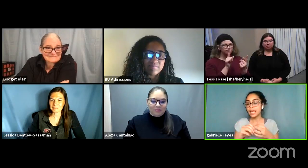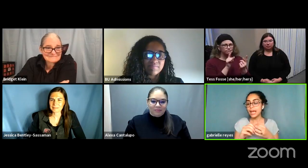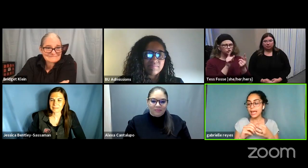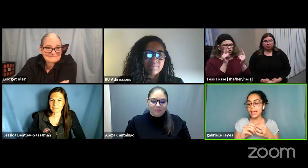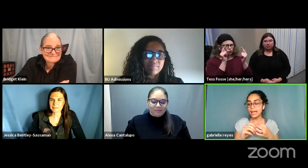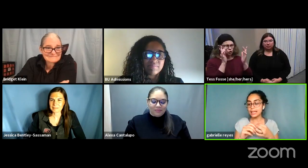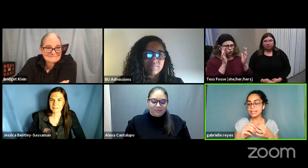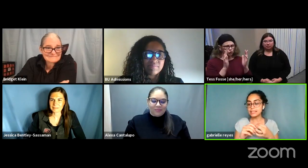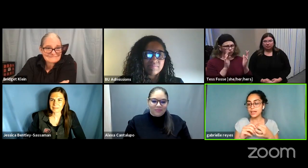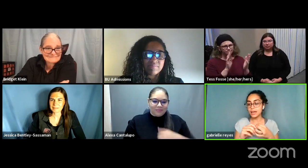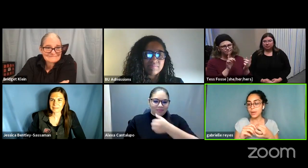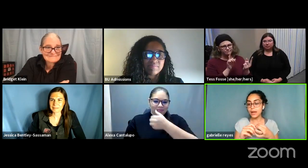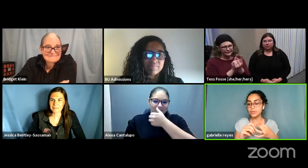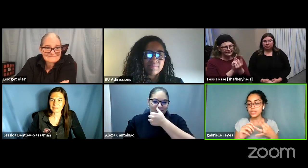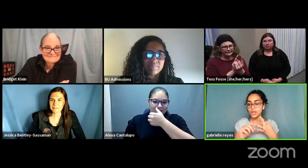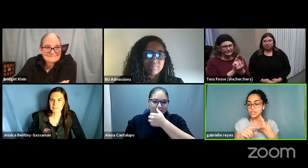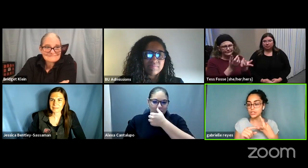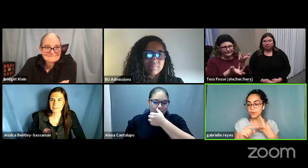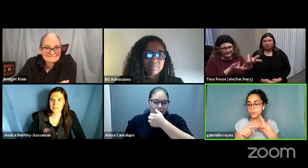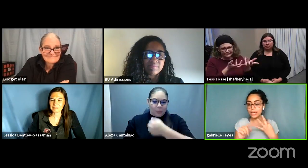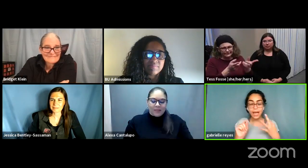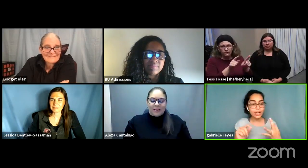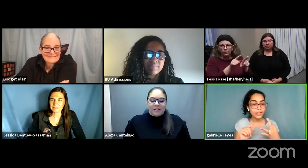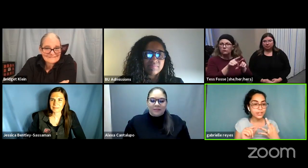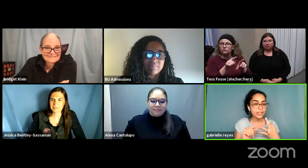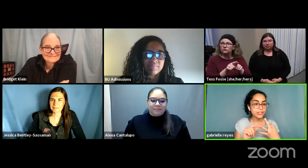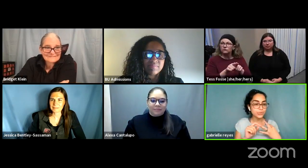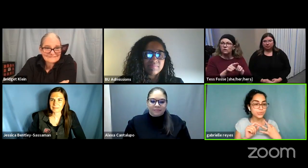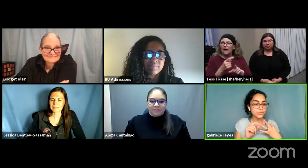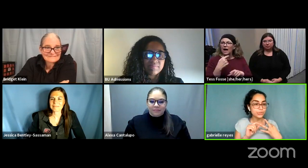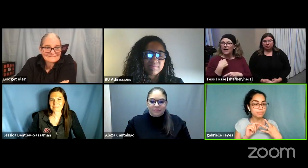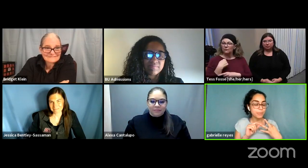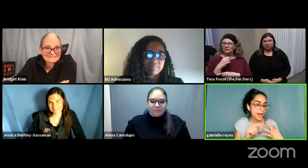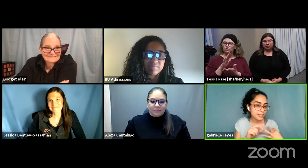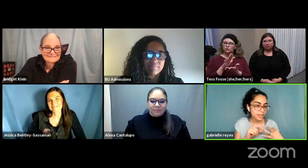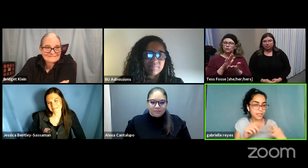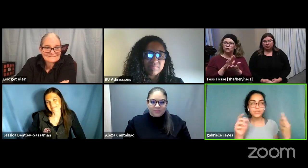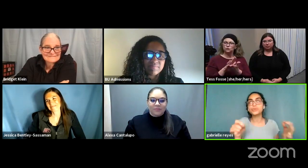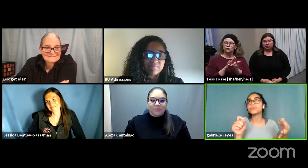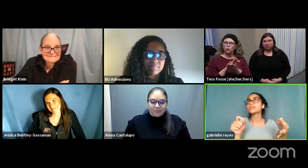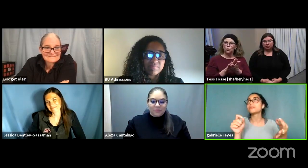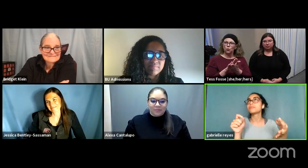tutorer. And I was also an editor in the school's